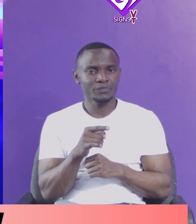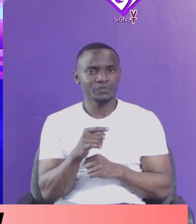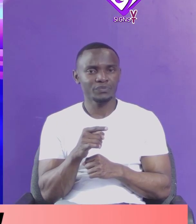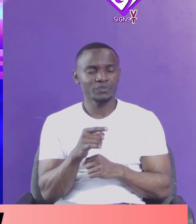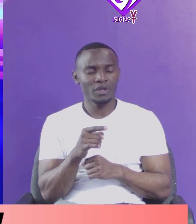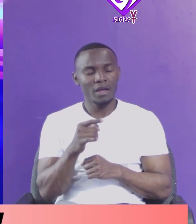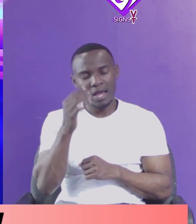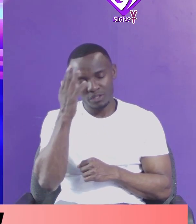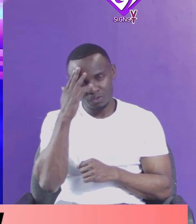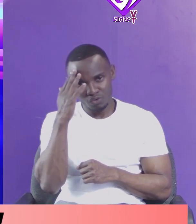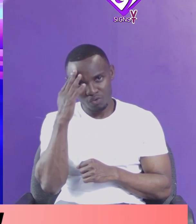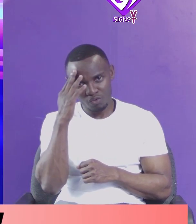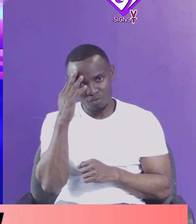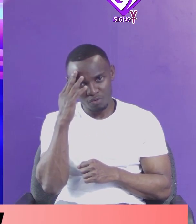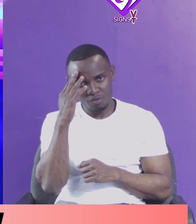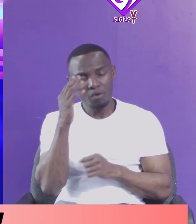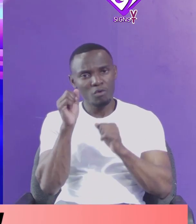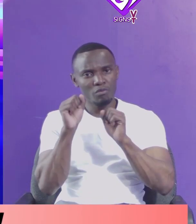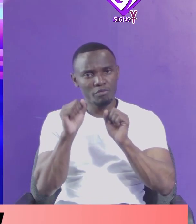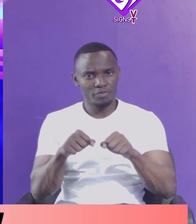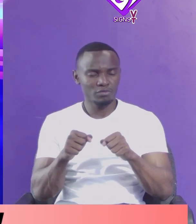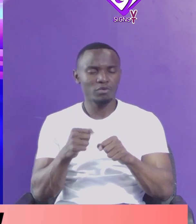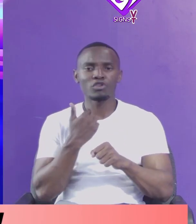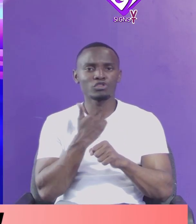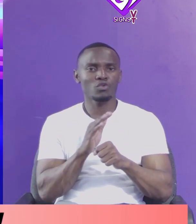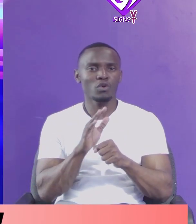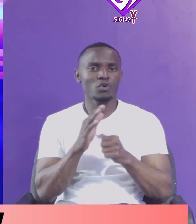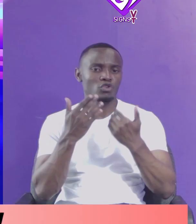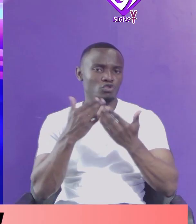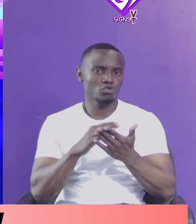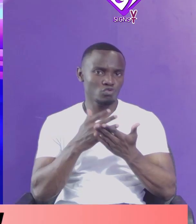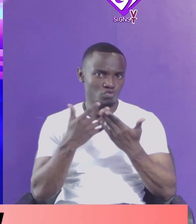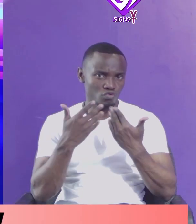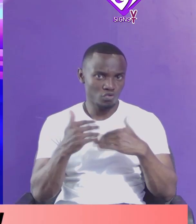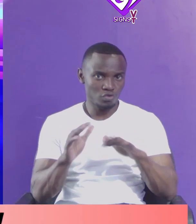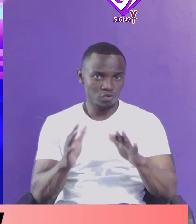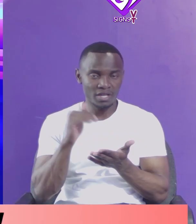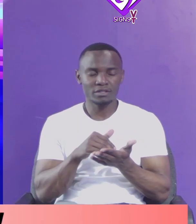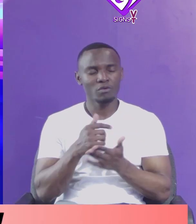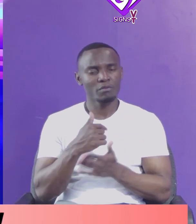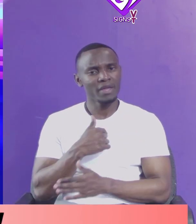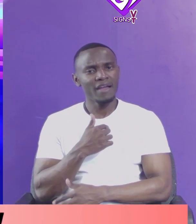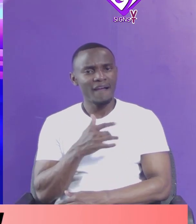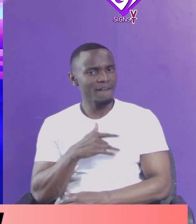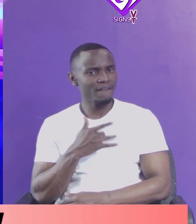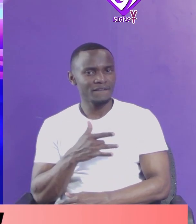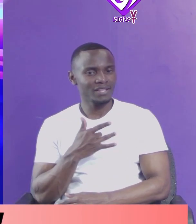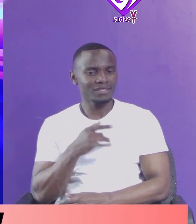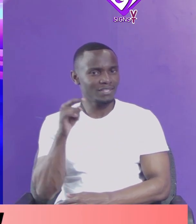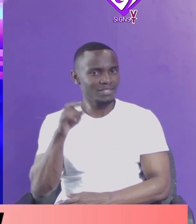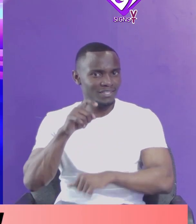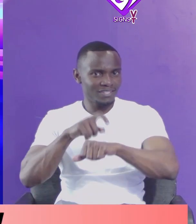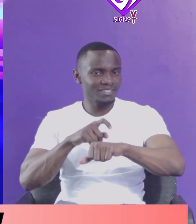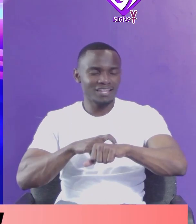I know possibly they don't really want to do that, and they're trying to make sure at least everything goes right. So I feel like I don't really think this time